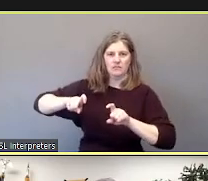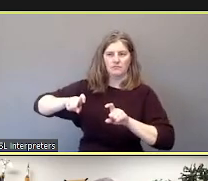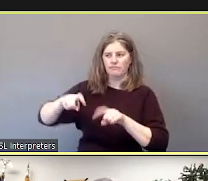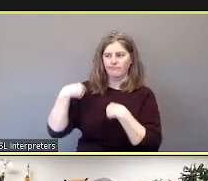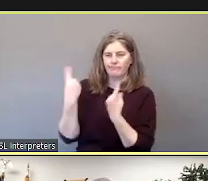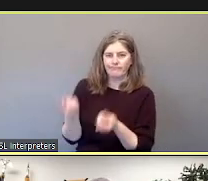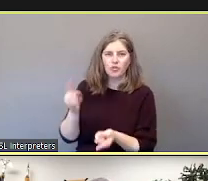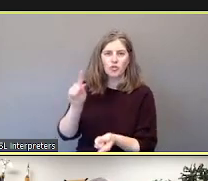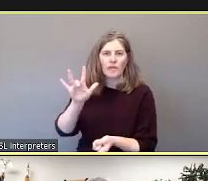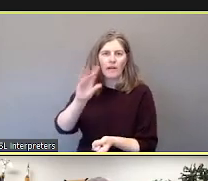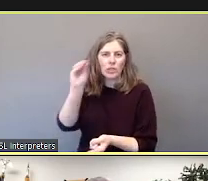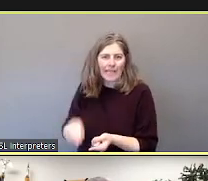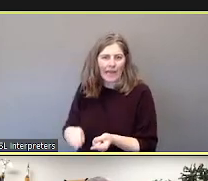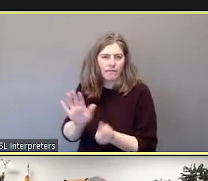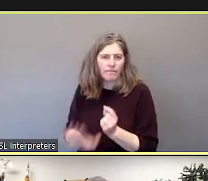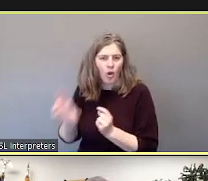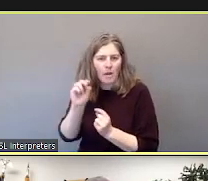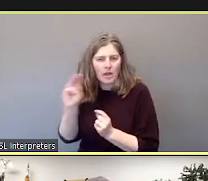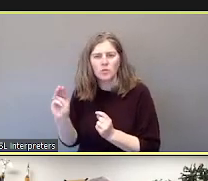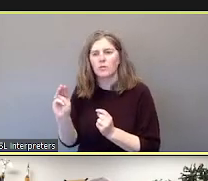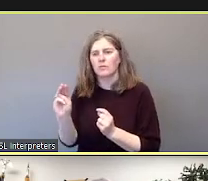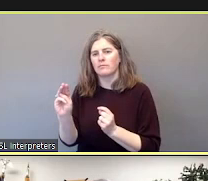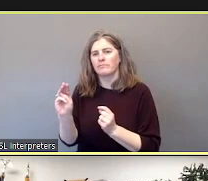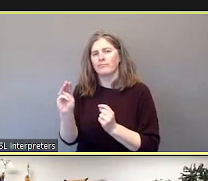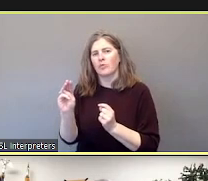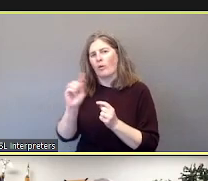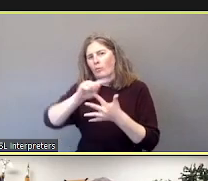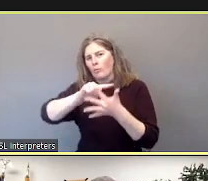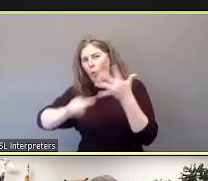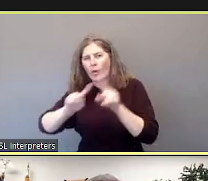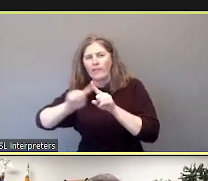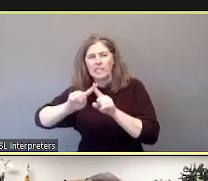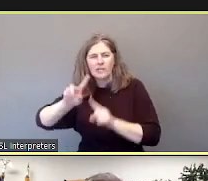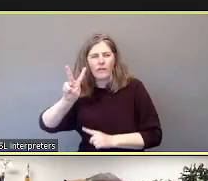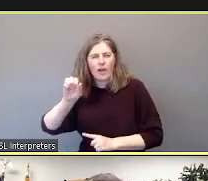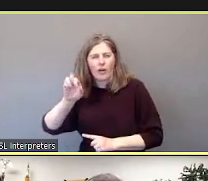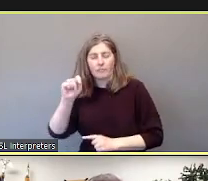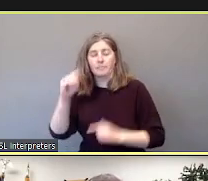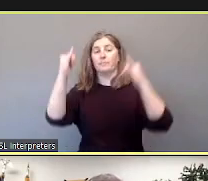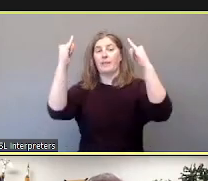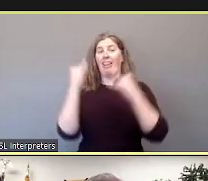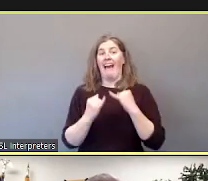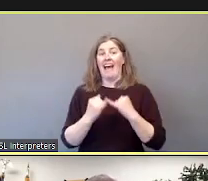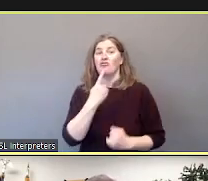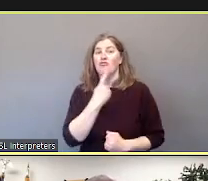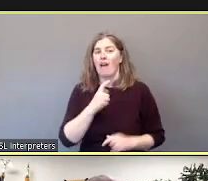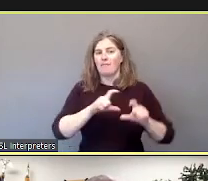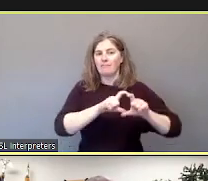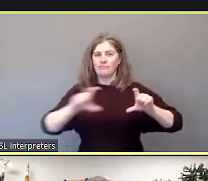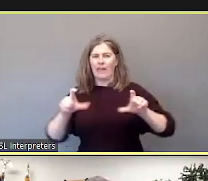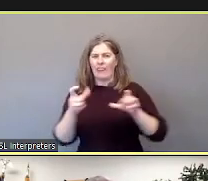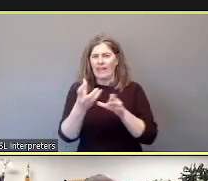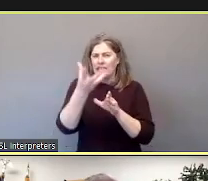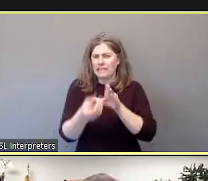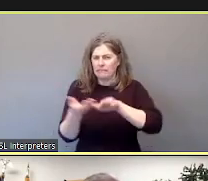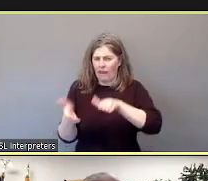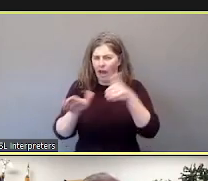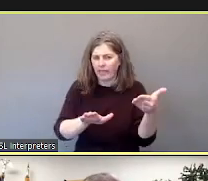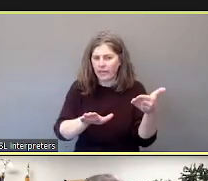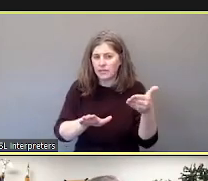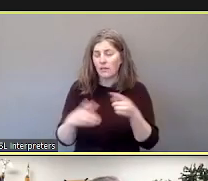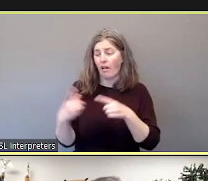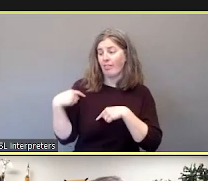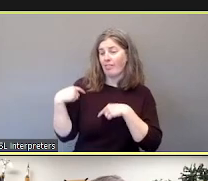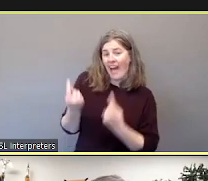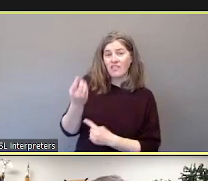with COVID-19, one of its variants. Lastly, the death rate, 78 in the last 14